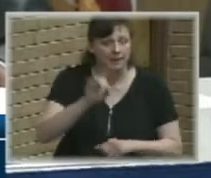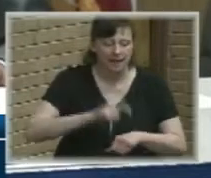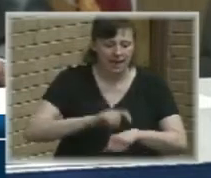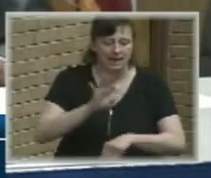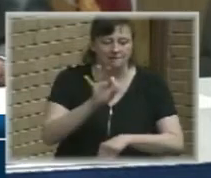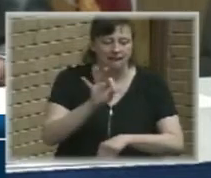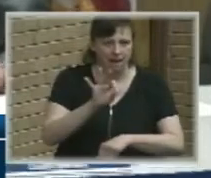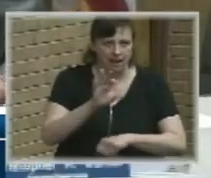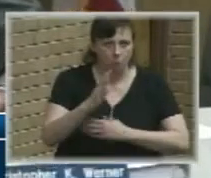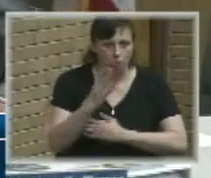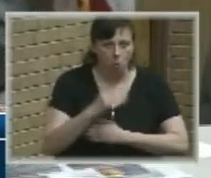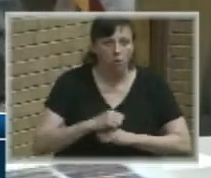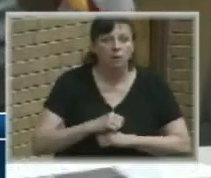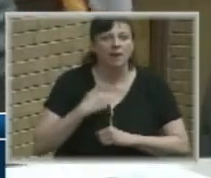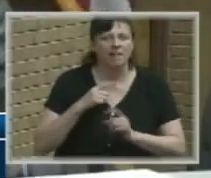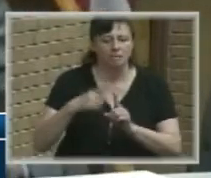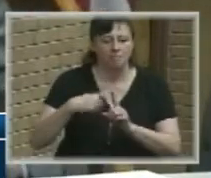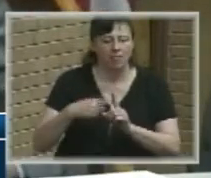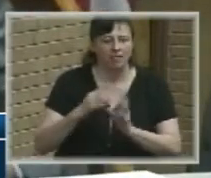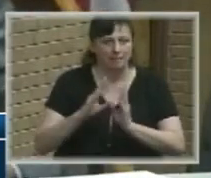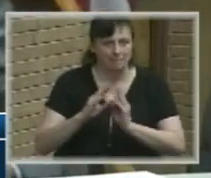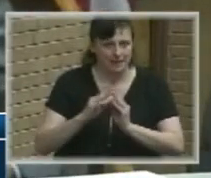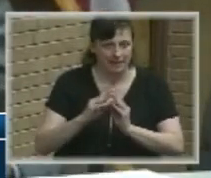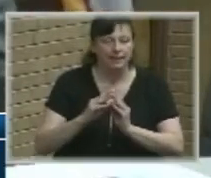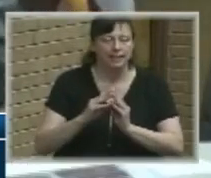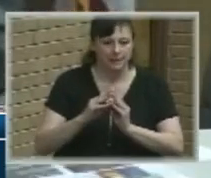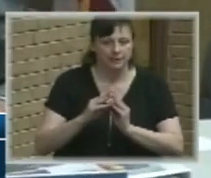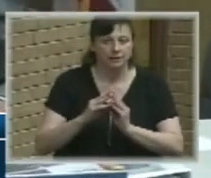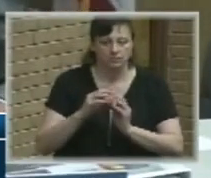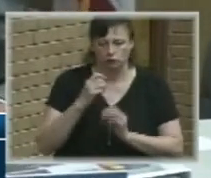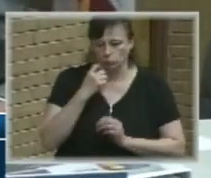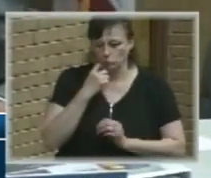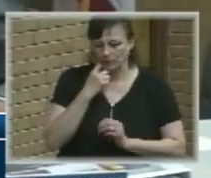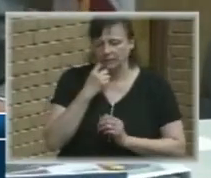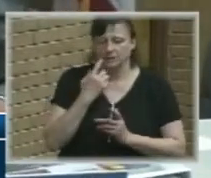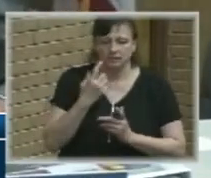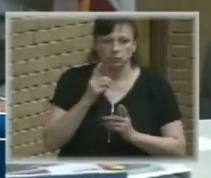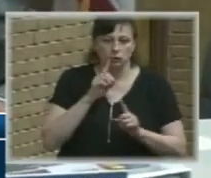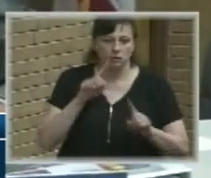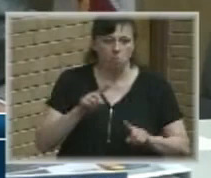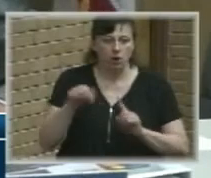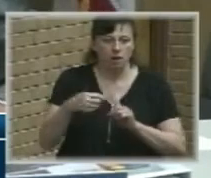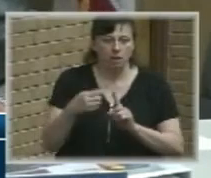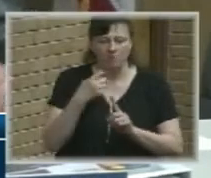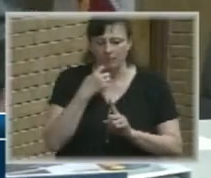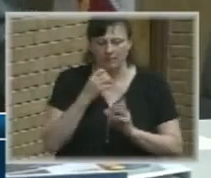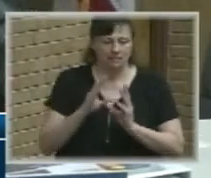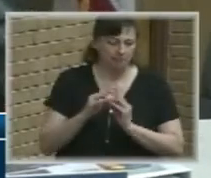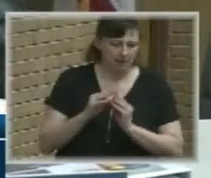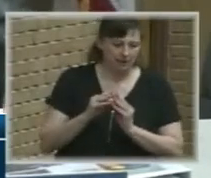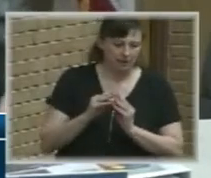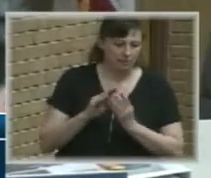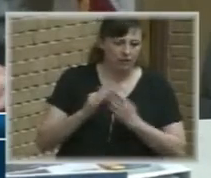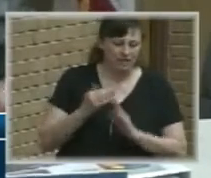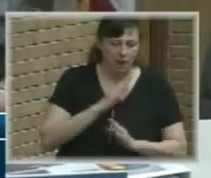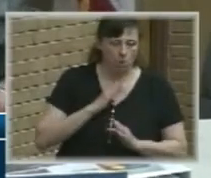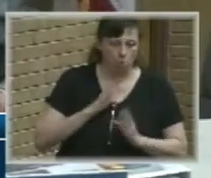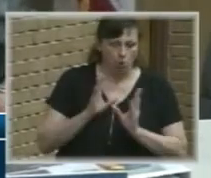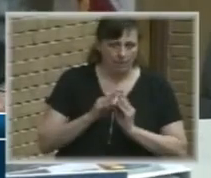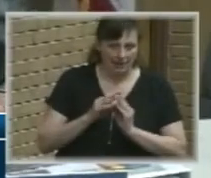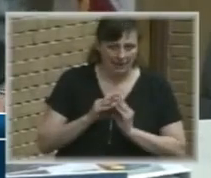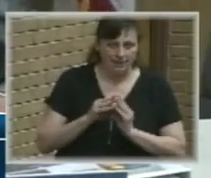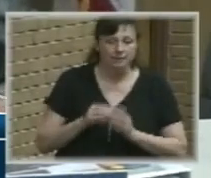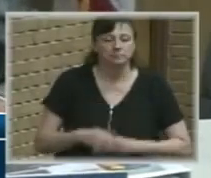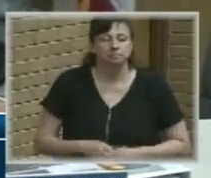o'clock. We have a monthly meeting, and we reported on the last monthly meeting at our last town board meeting. And